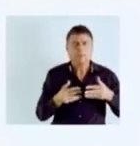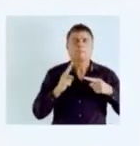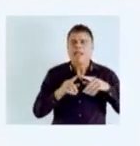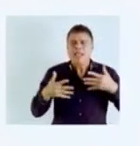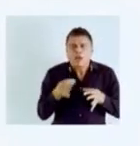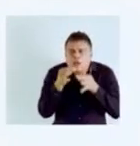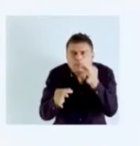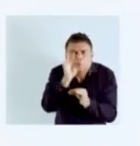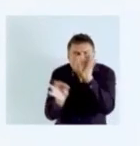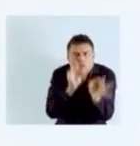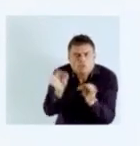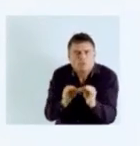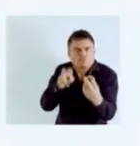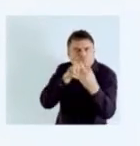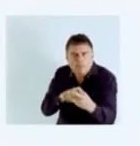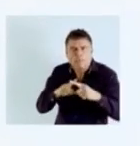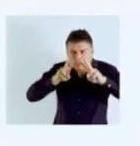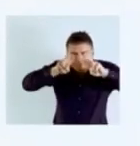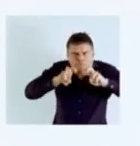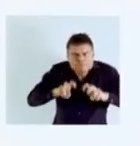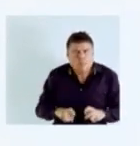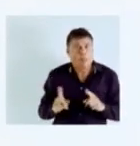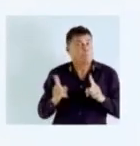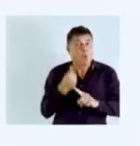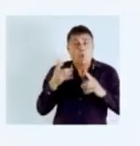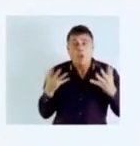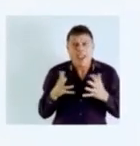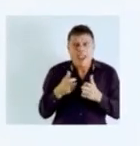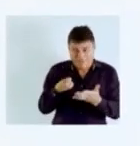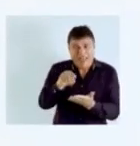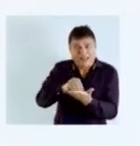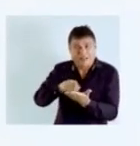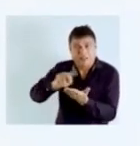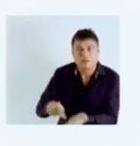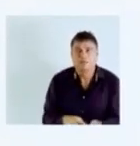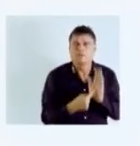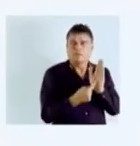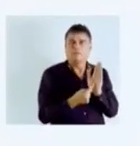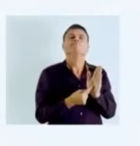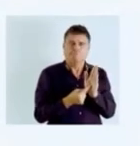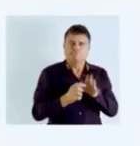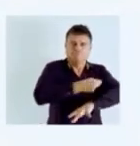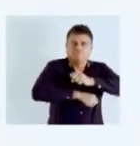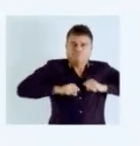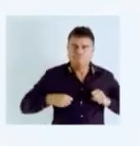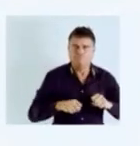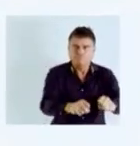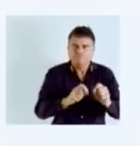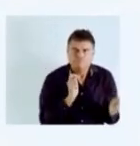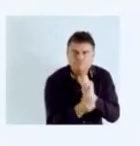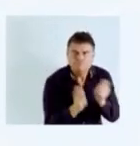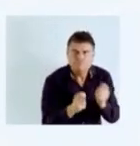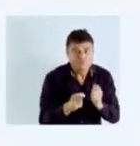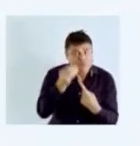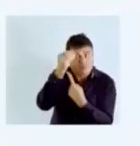to use the module, how to conduct the interview, how to analyze the data, and most importantly, how to translate the